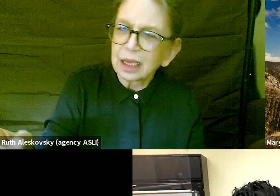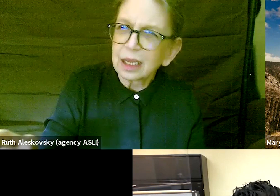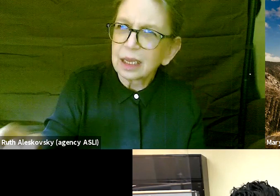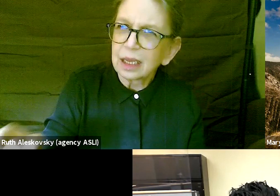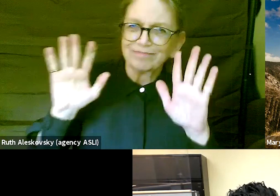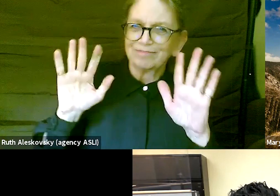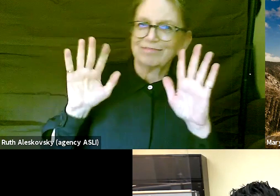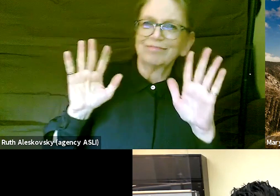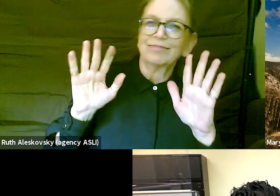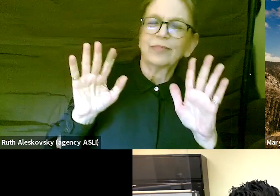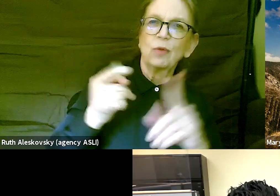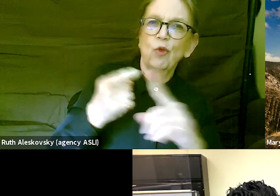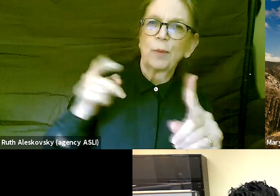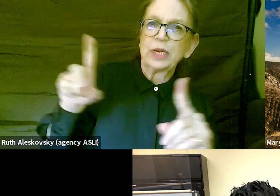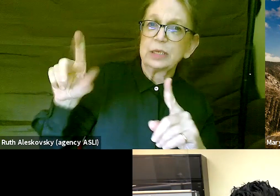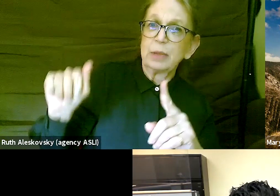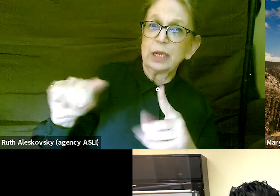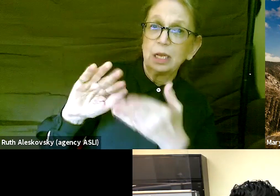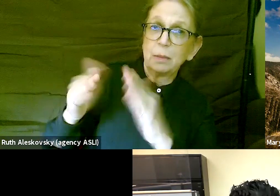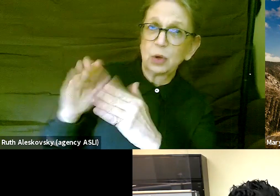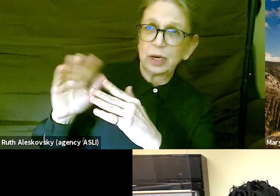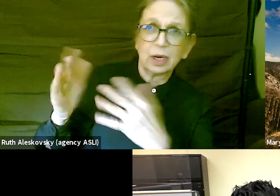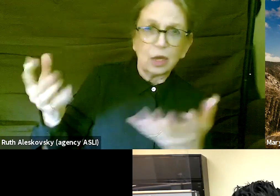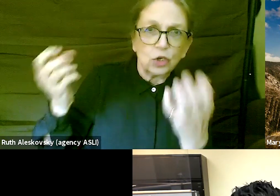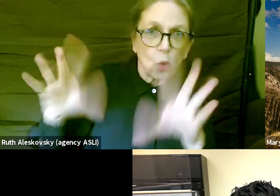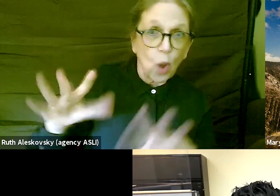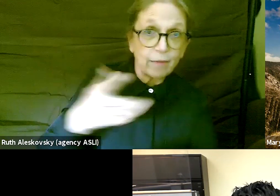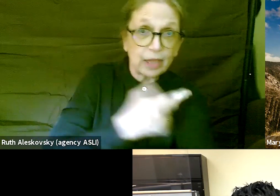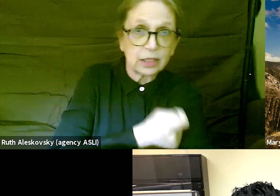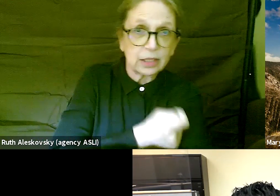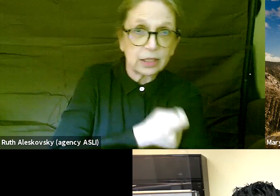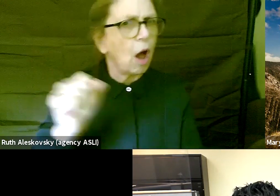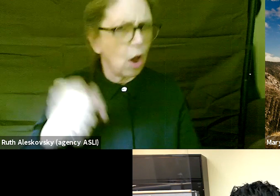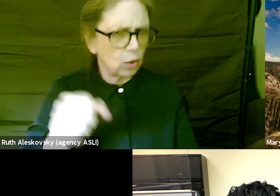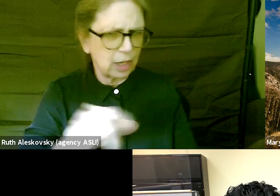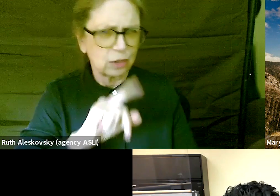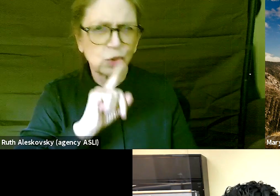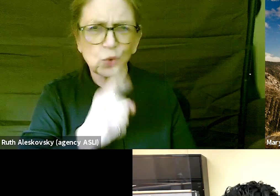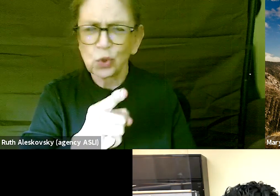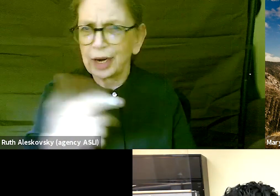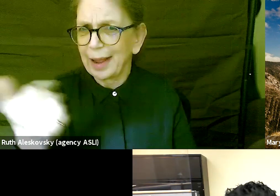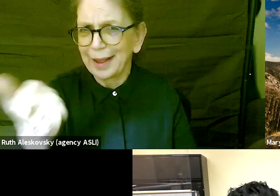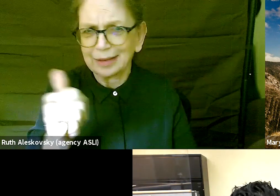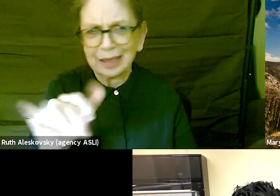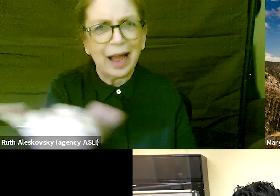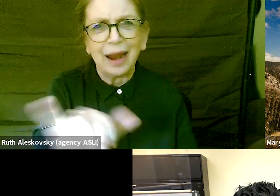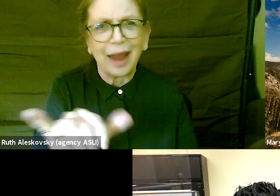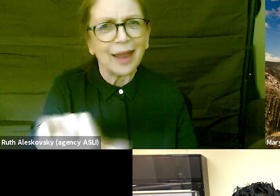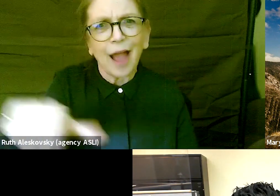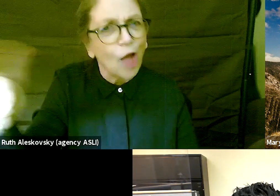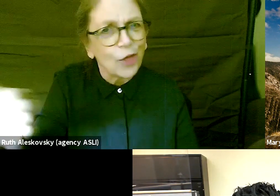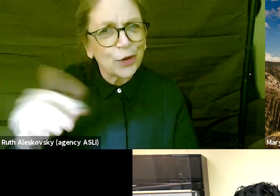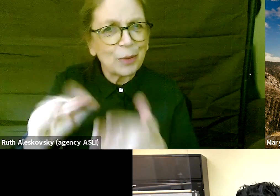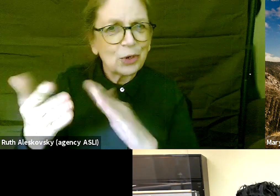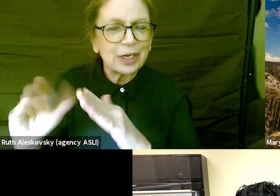constituents around getting the vaccine? Oh, certainly, like with any community, and especially when you